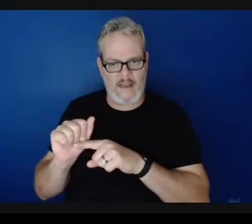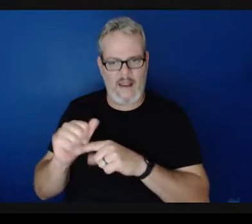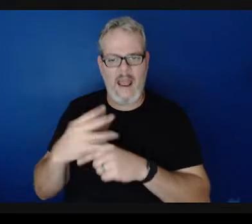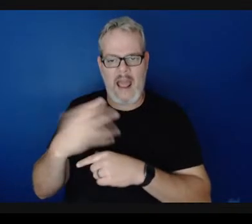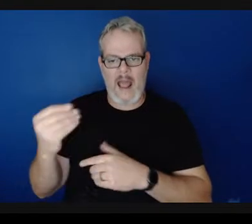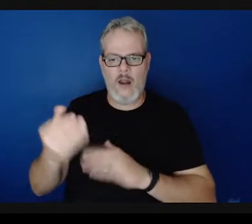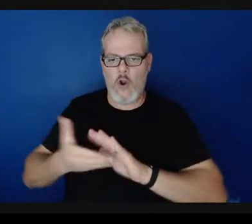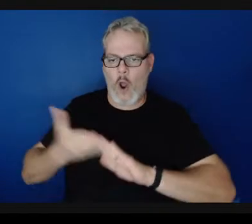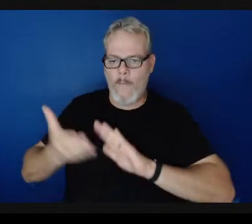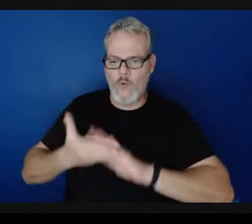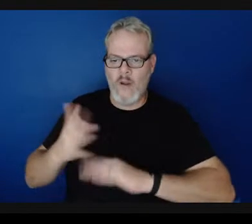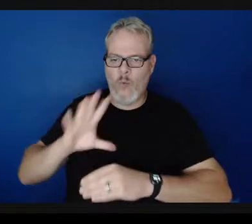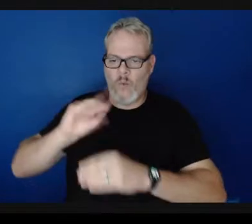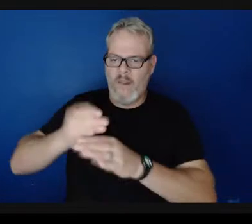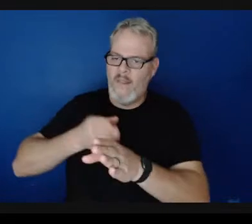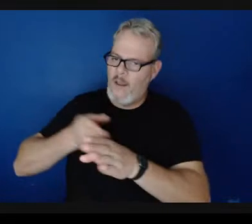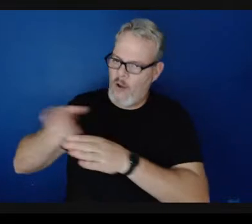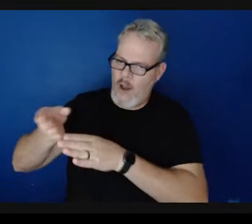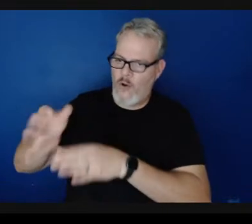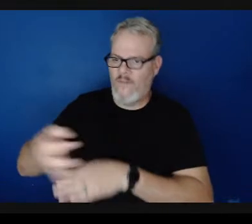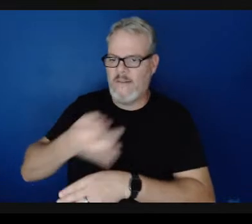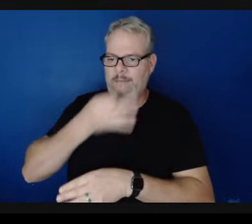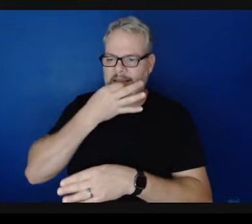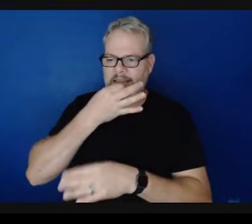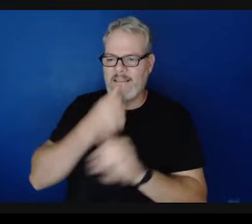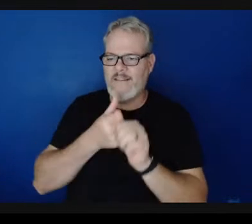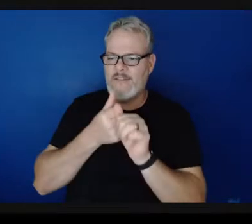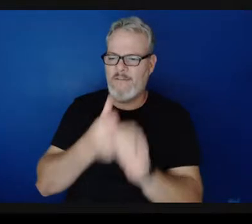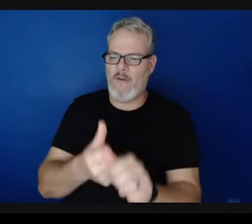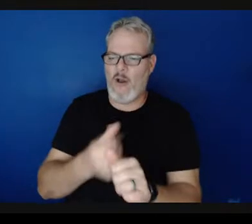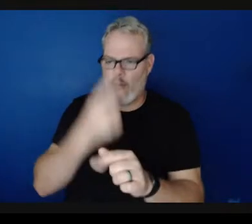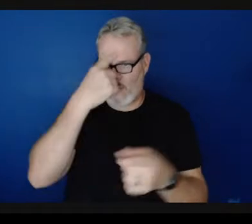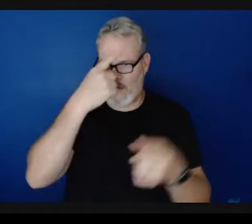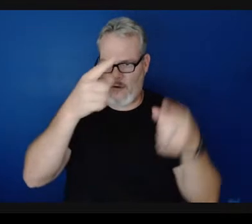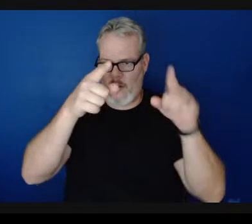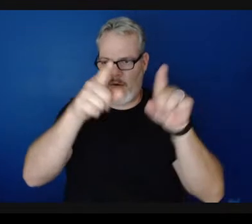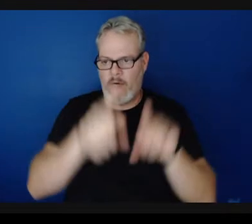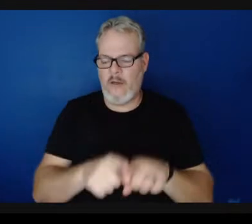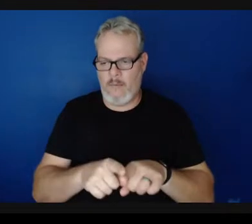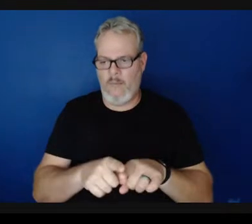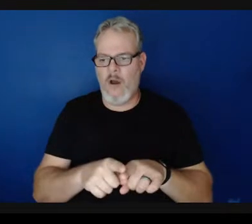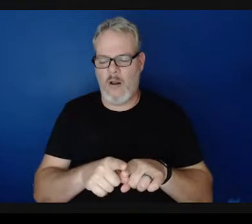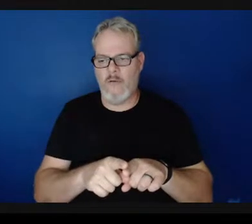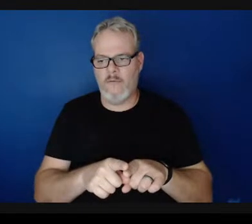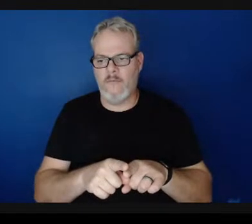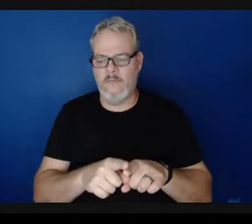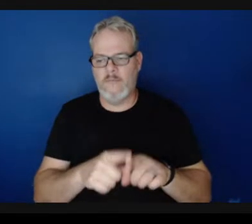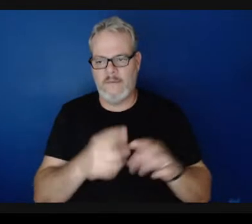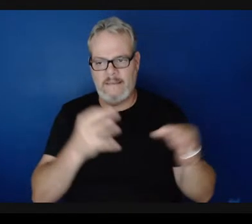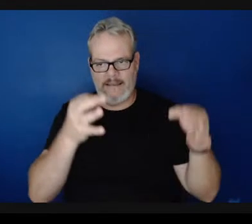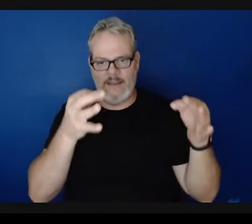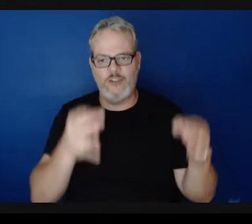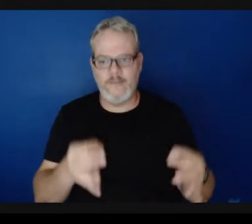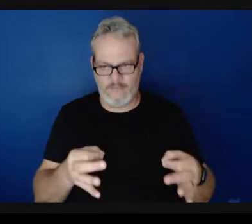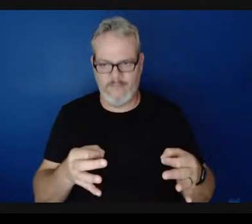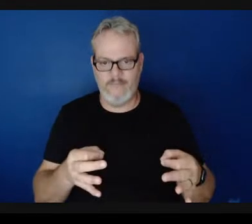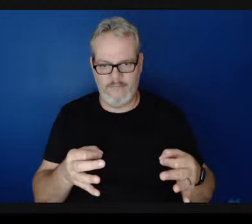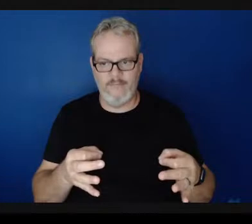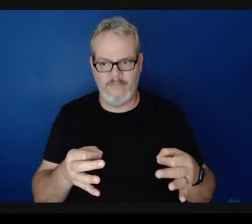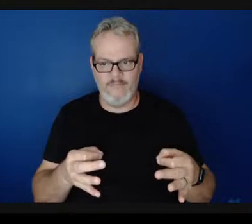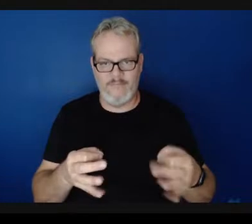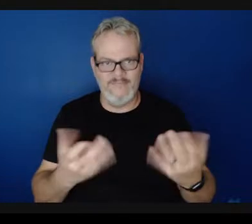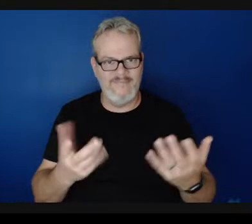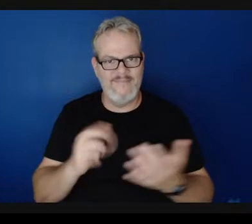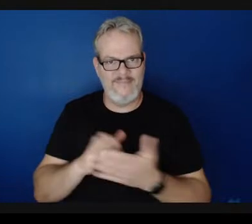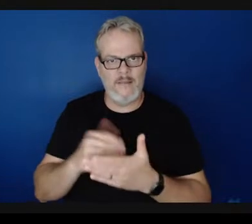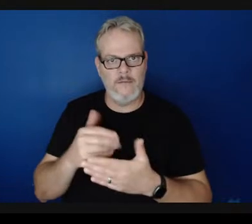of expertise, and are following established practices. Right, so that's what makes sense. If you're doing everything in a normal